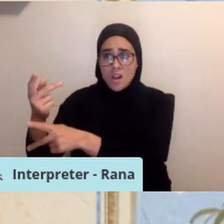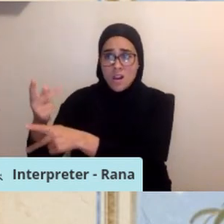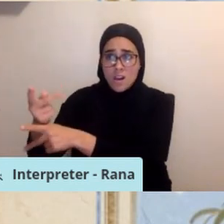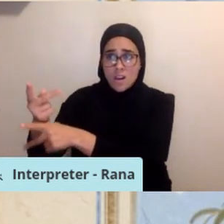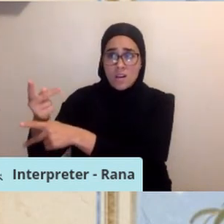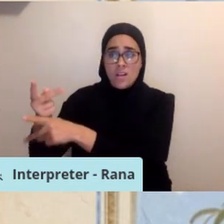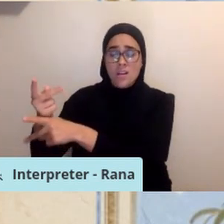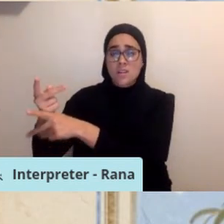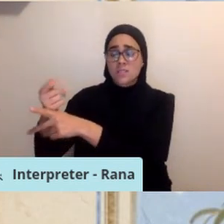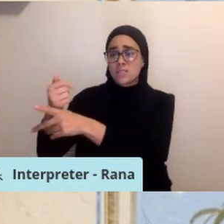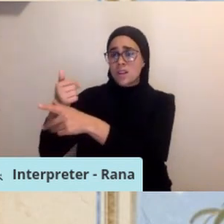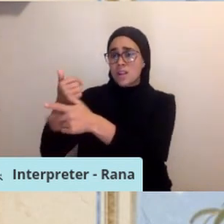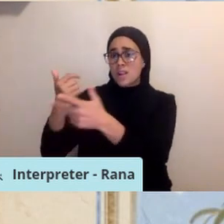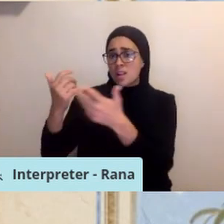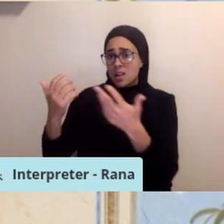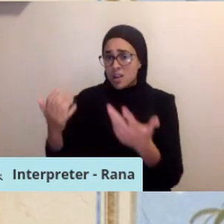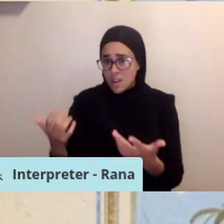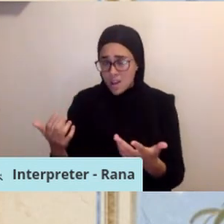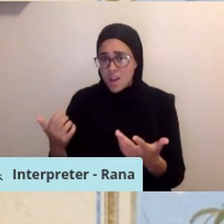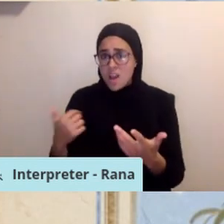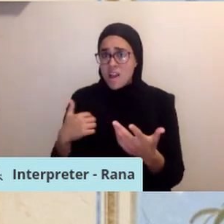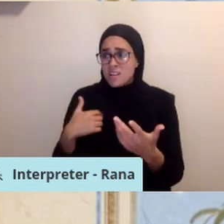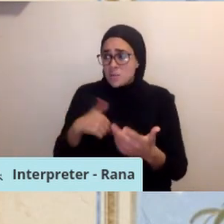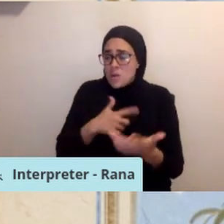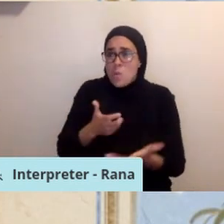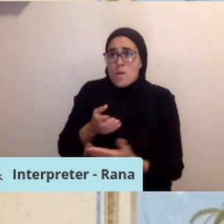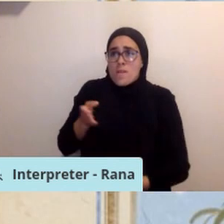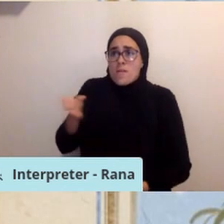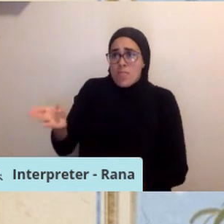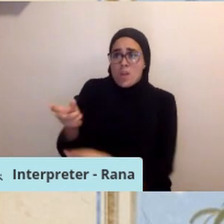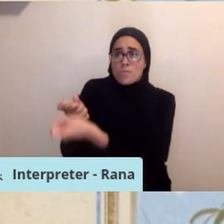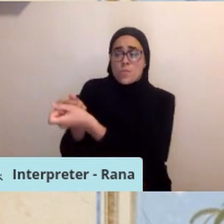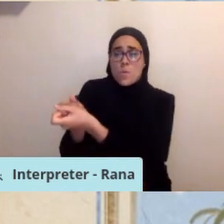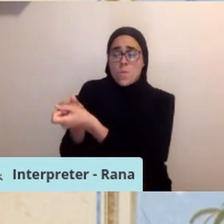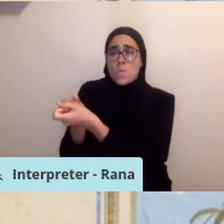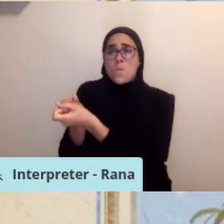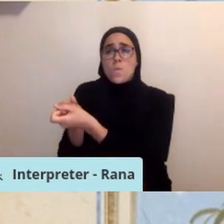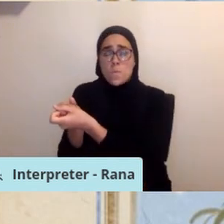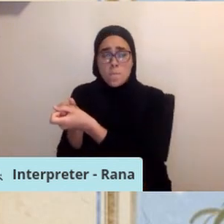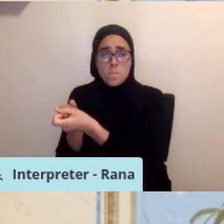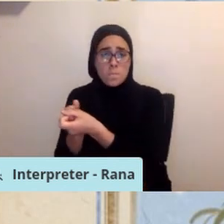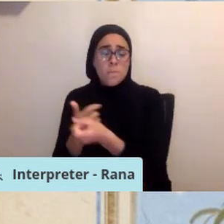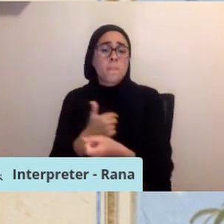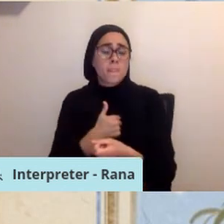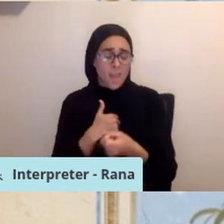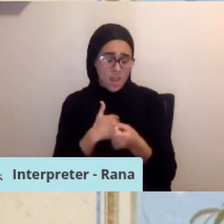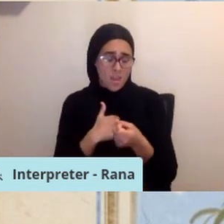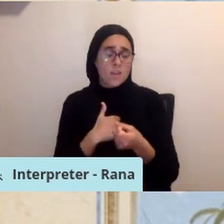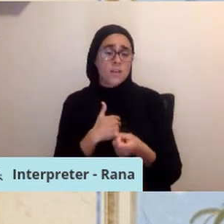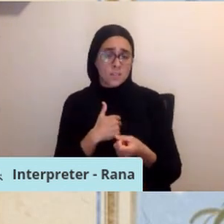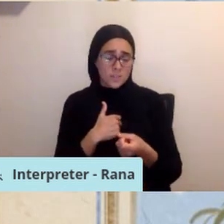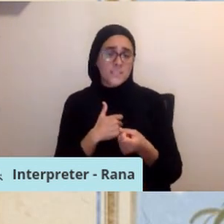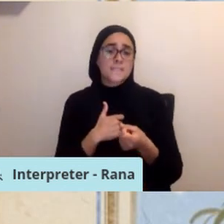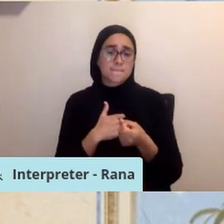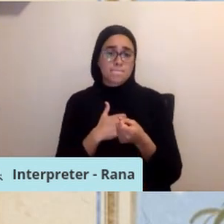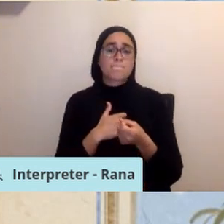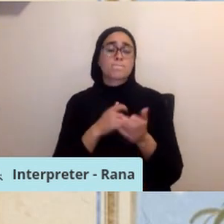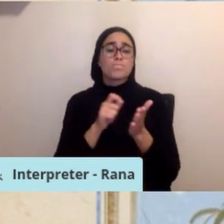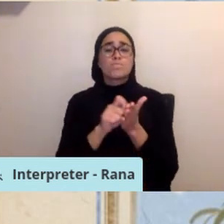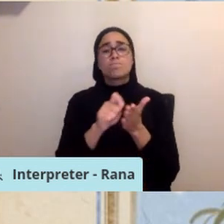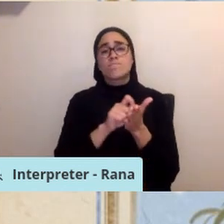to, had we been able to be there as well. I did write some